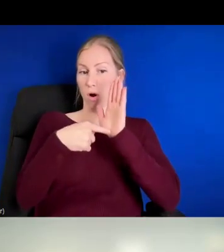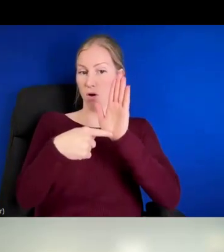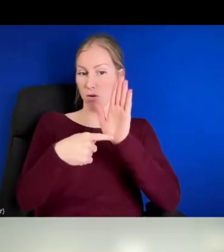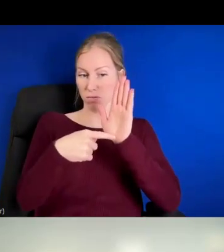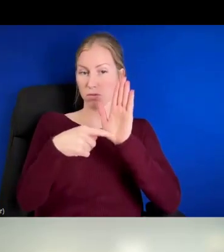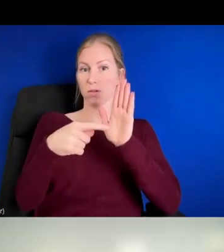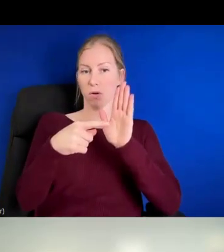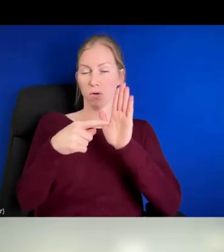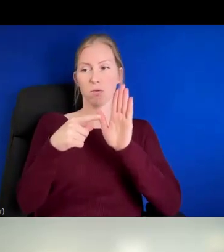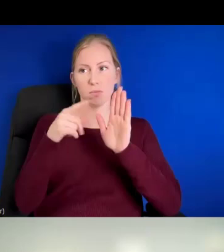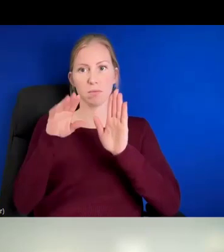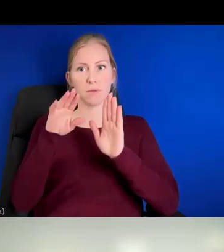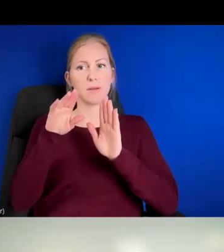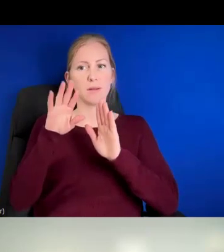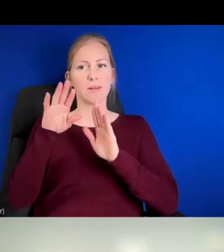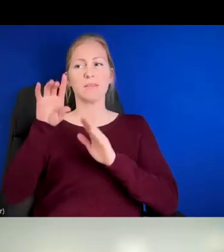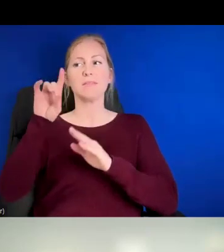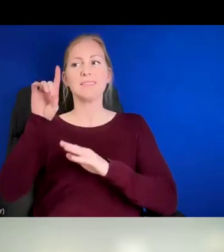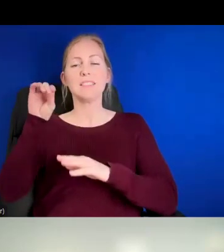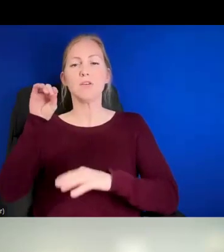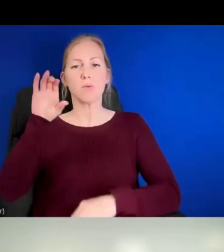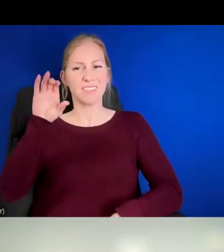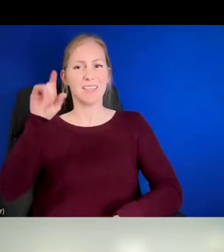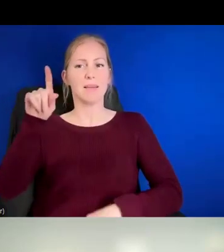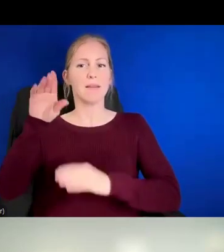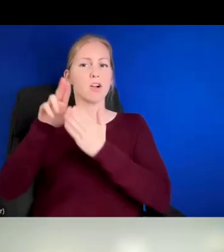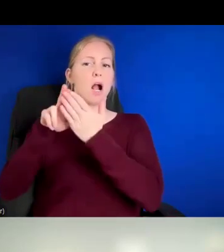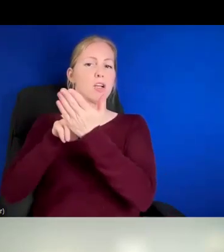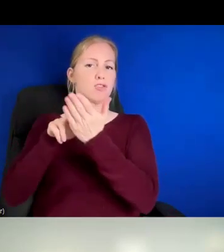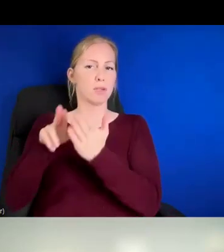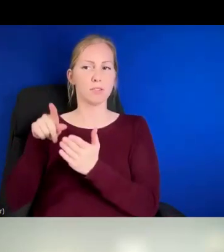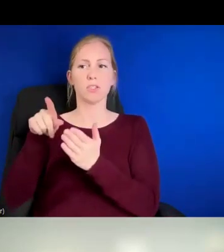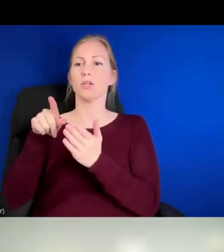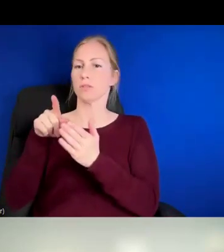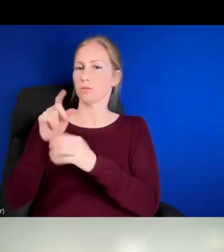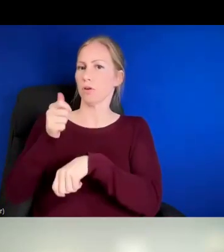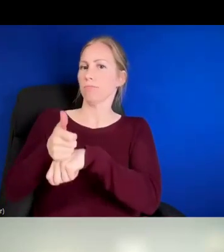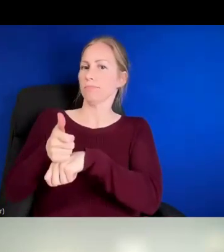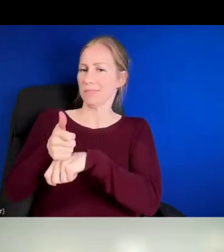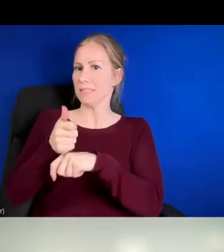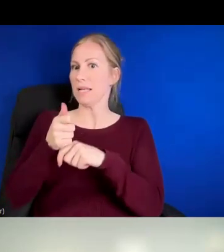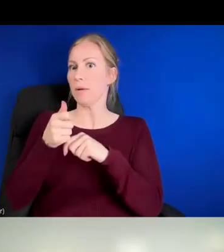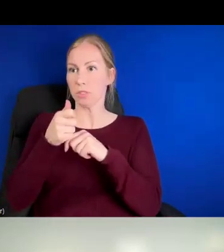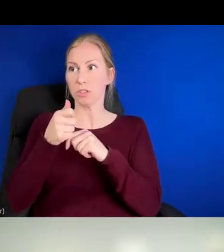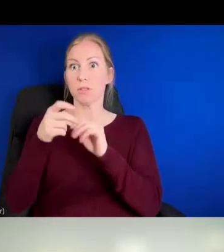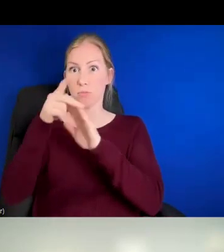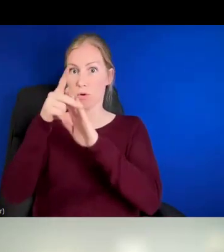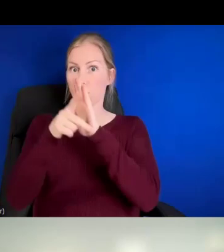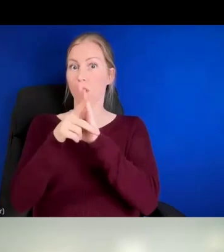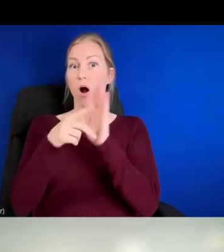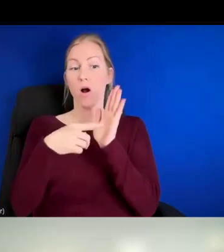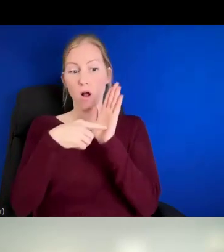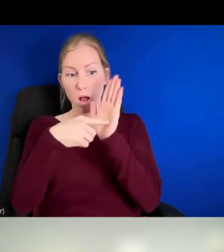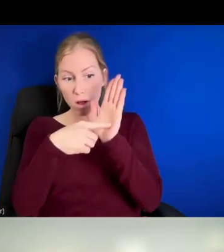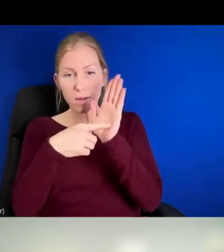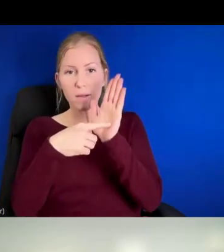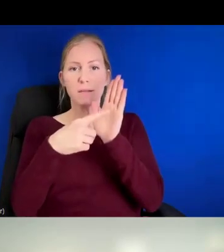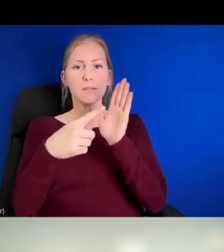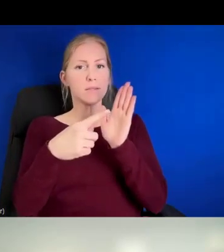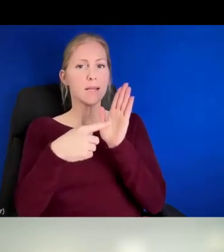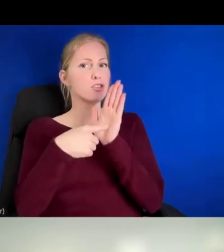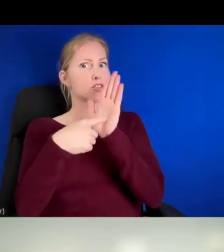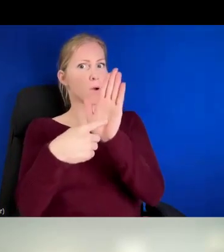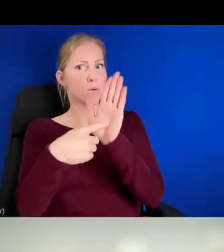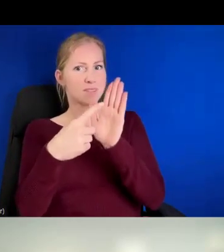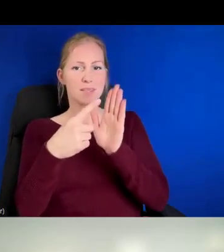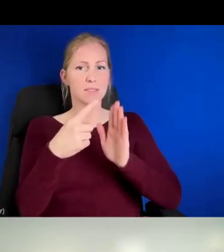established by DOC's contractor, this is non-compliant. The protocol specifically states